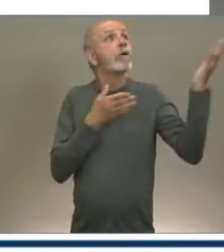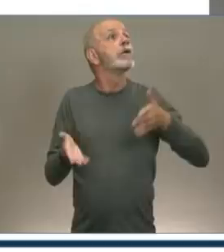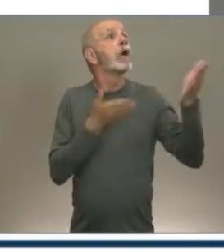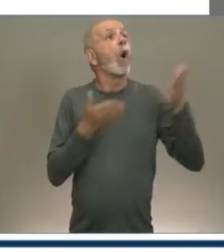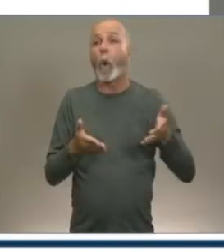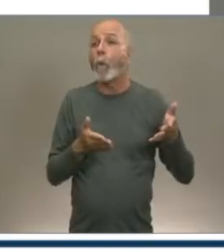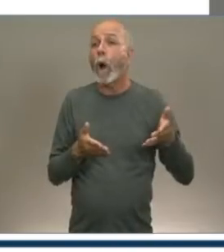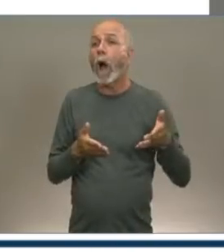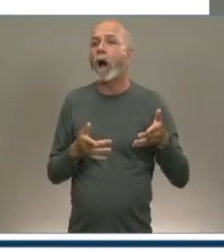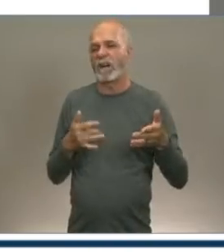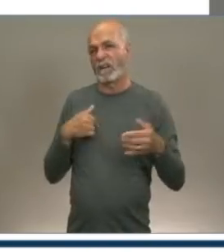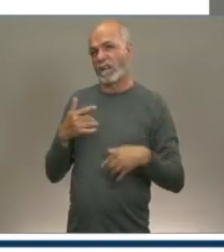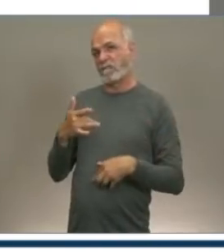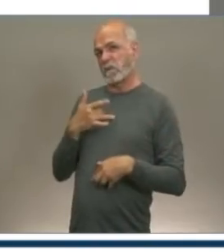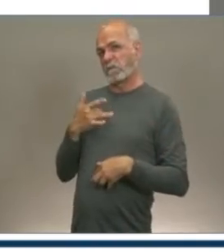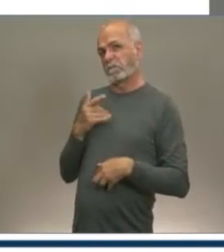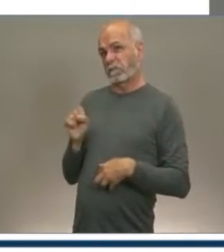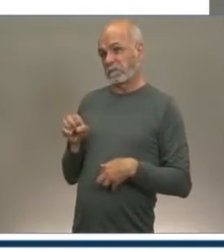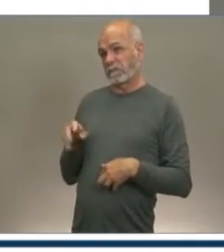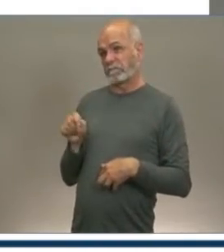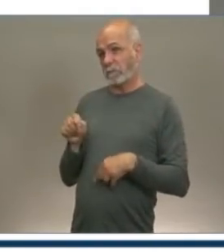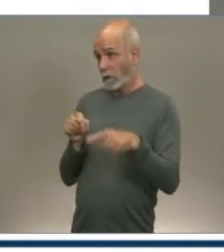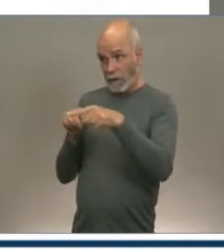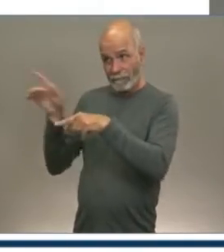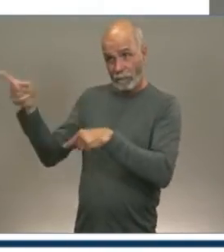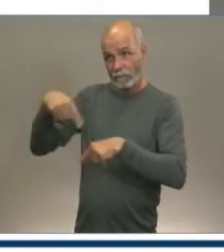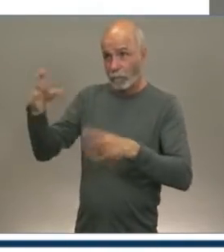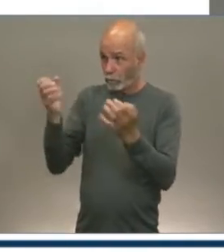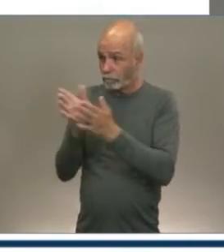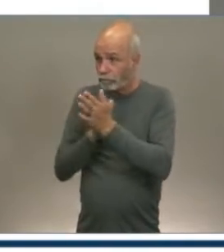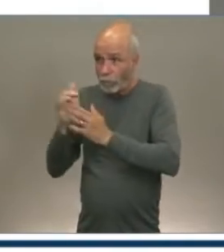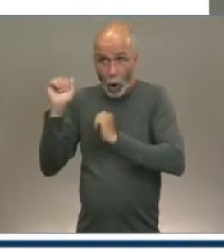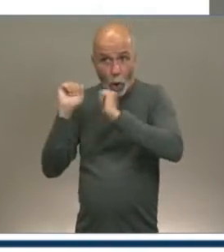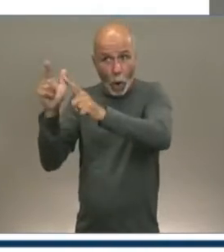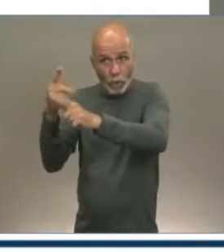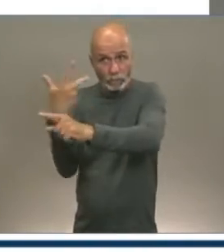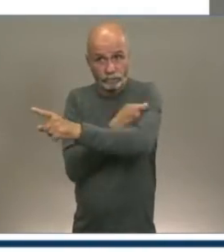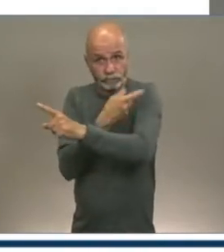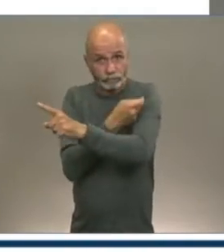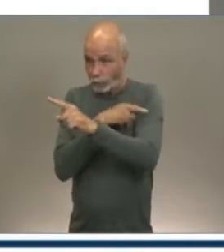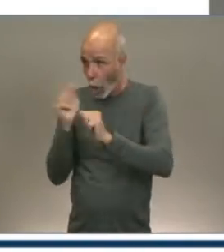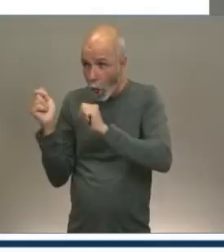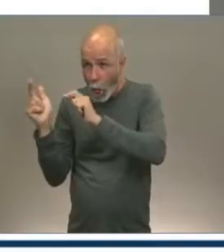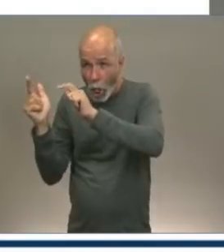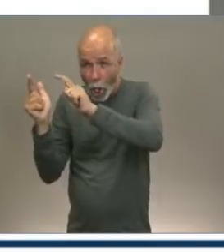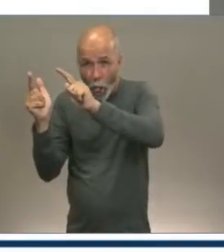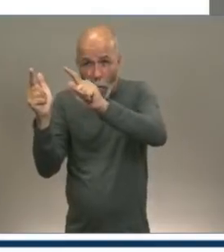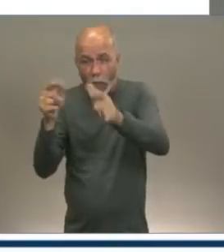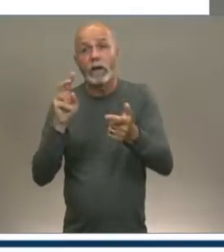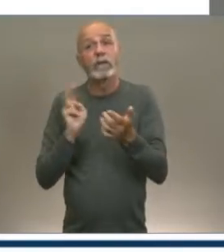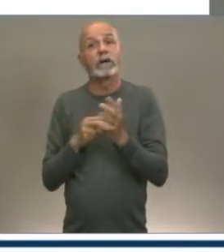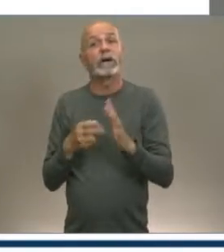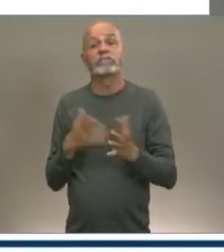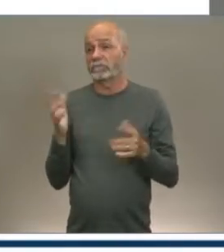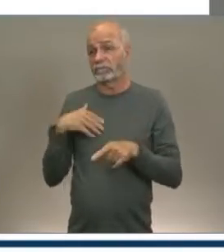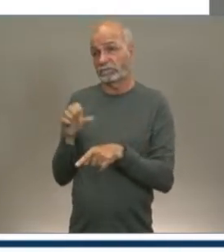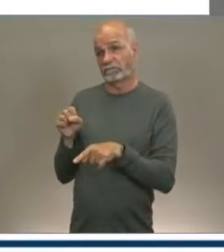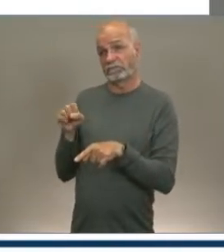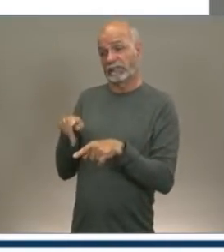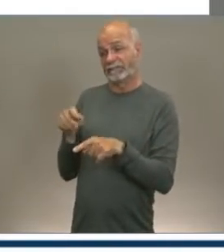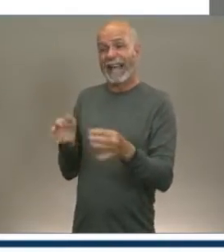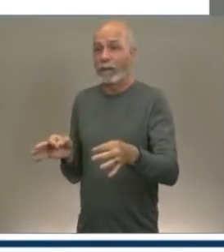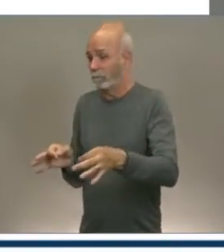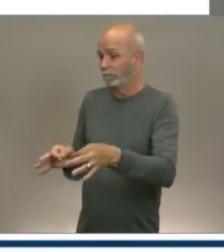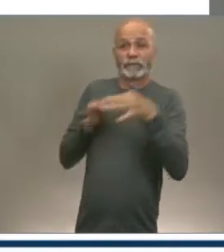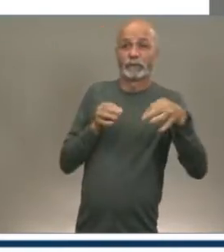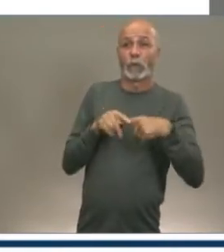range of, as long as Nova Scotians keep coming out and getting vaccinated, we're now in the space of early to mid-August, when